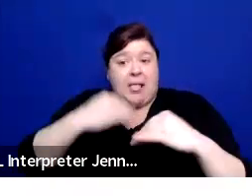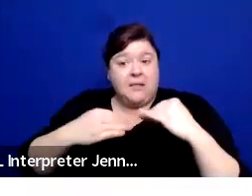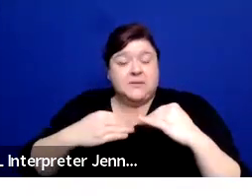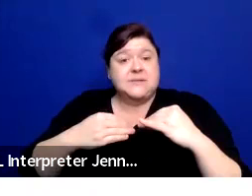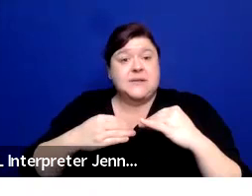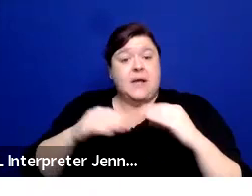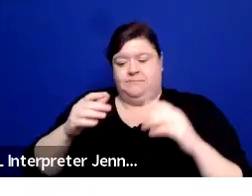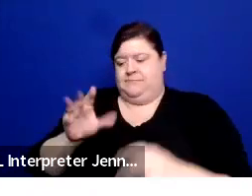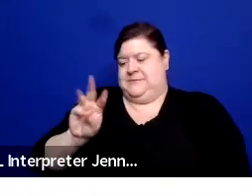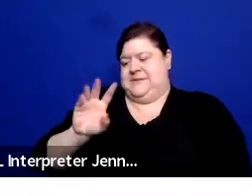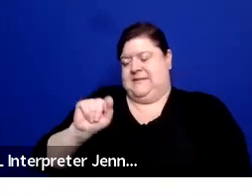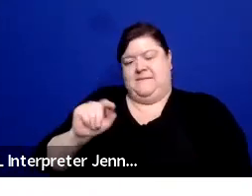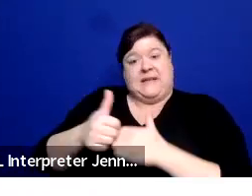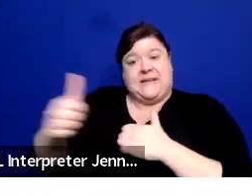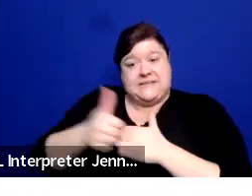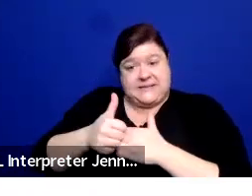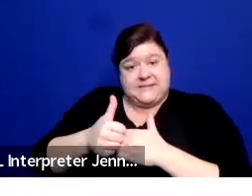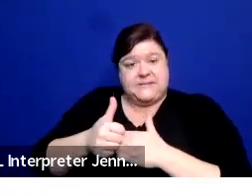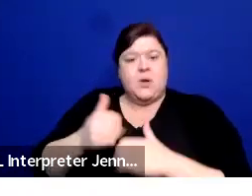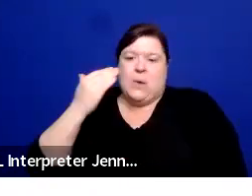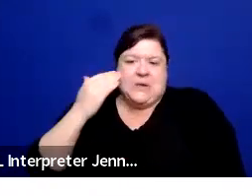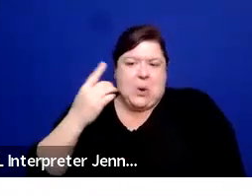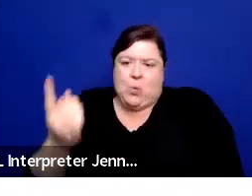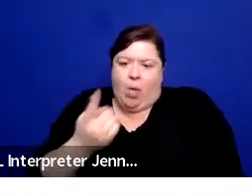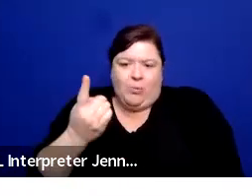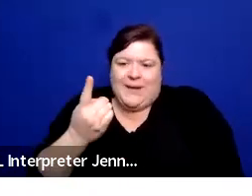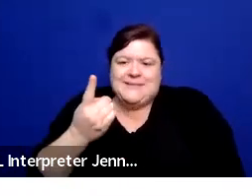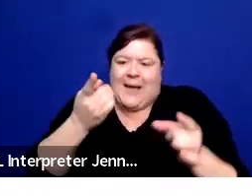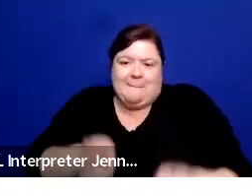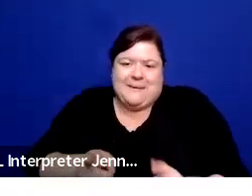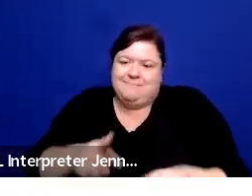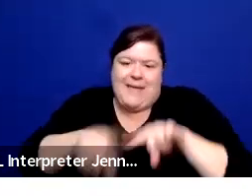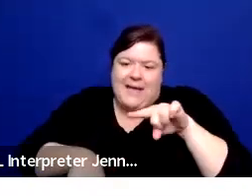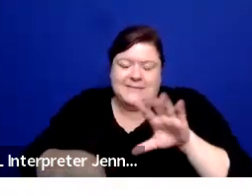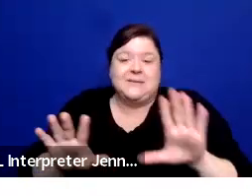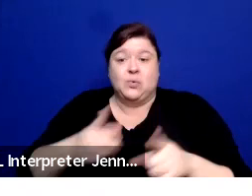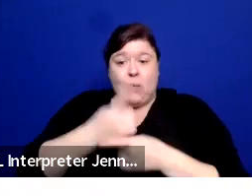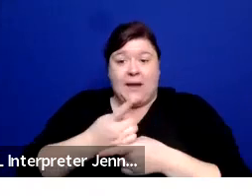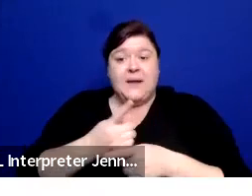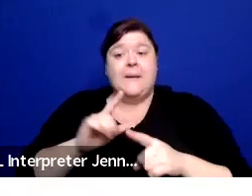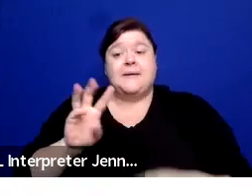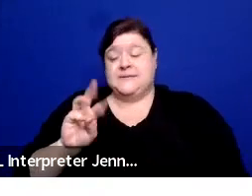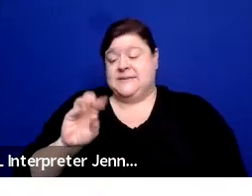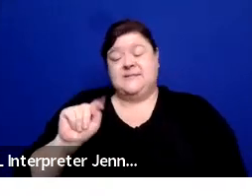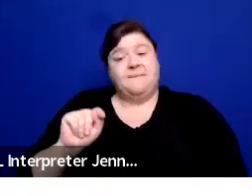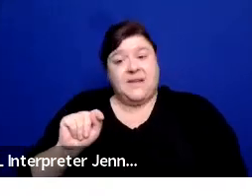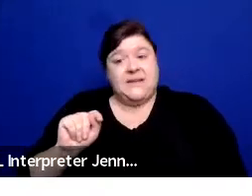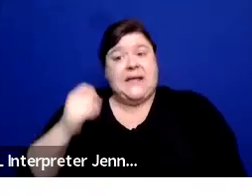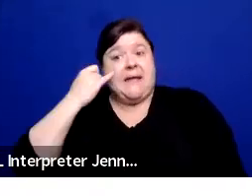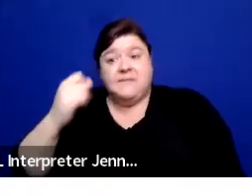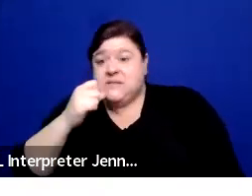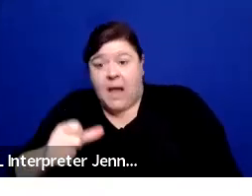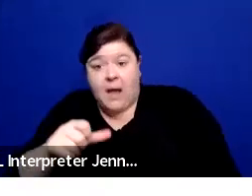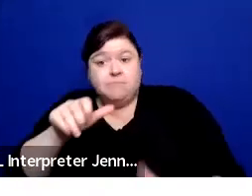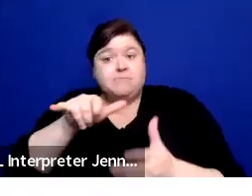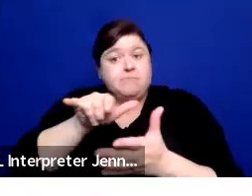spaced 6 feet apart. We appreciate that that is not always feasible in every childcare setting. And so 6 feet of distance is not possible during snacks